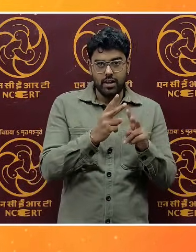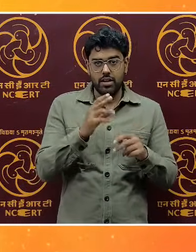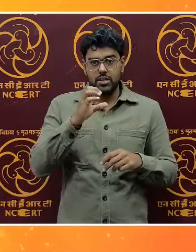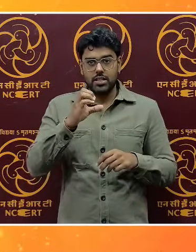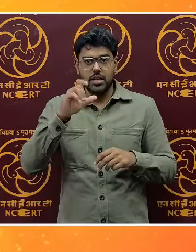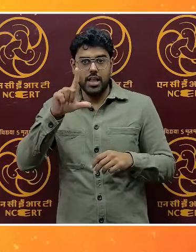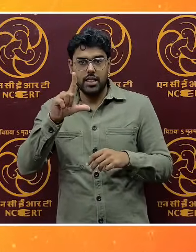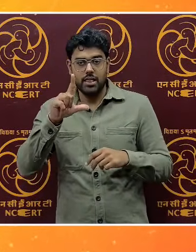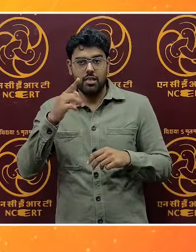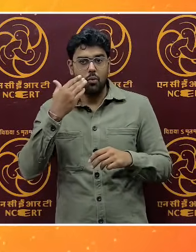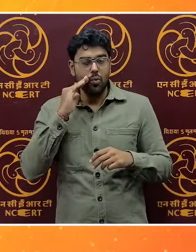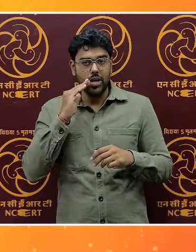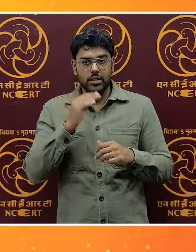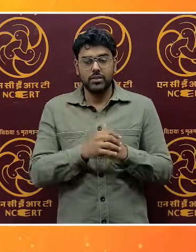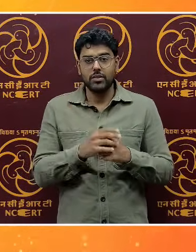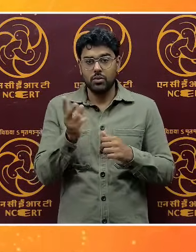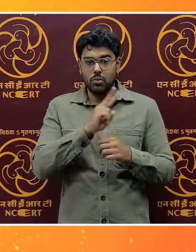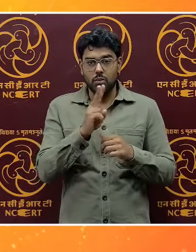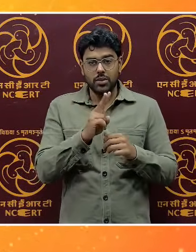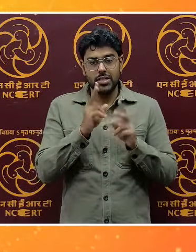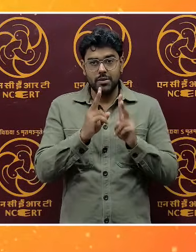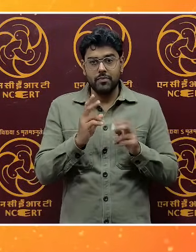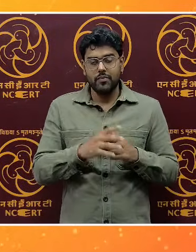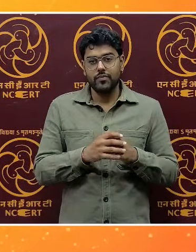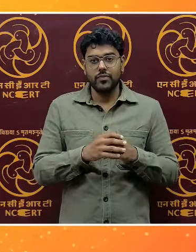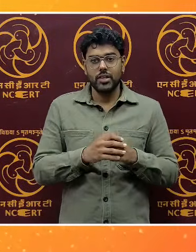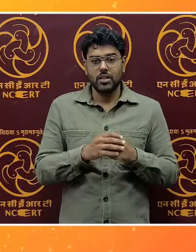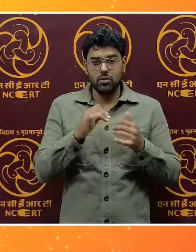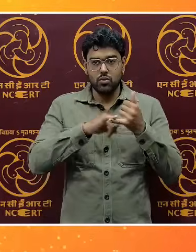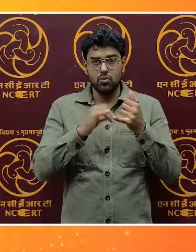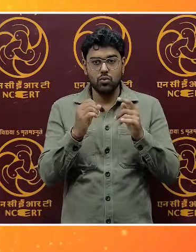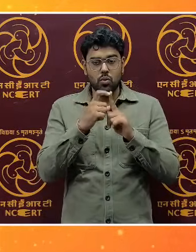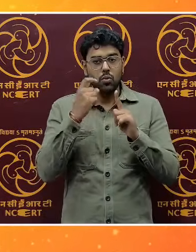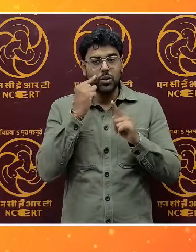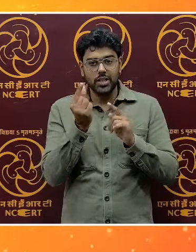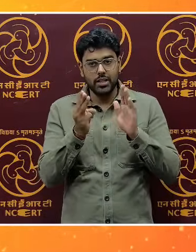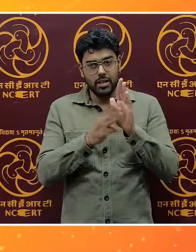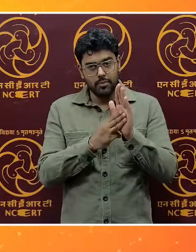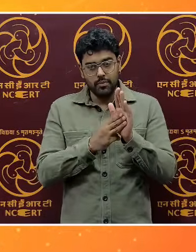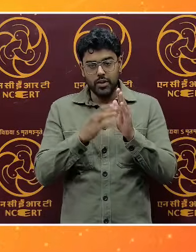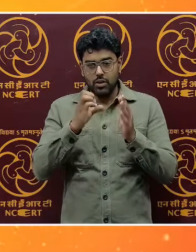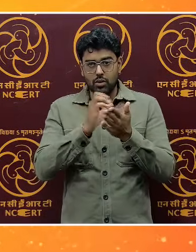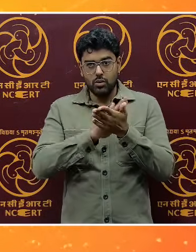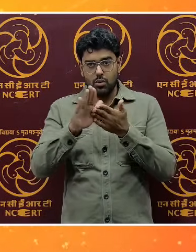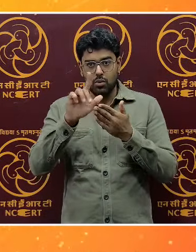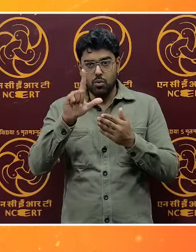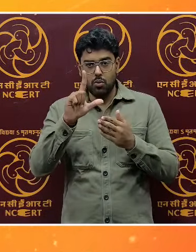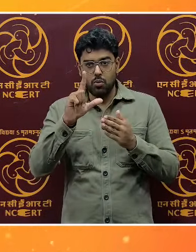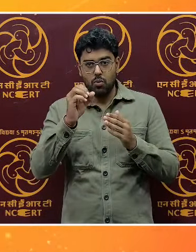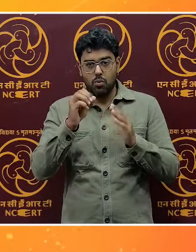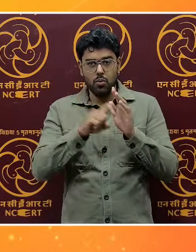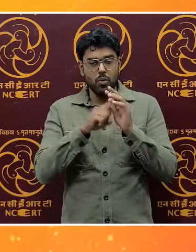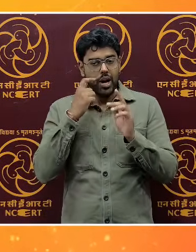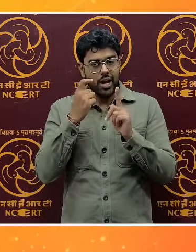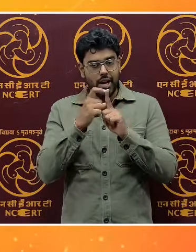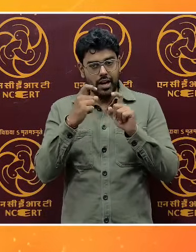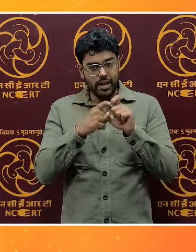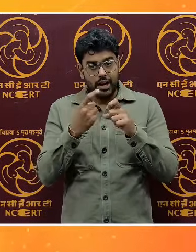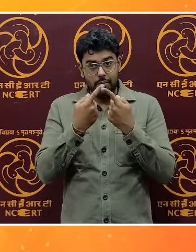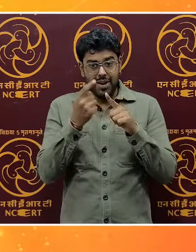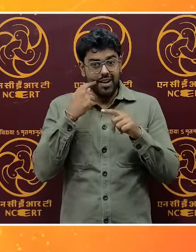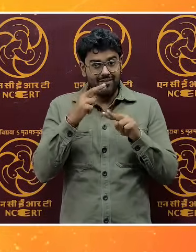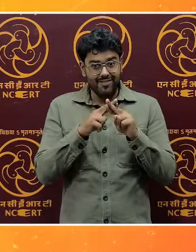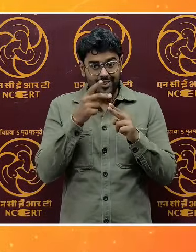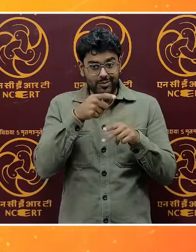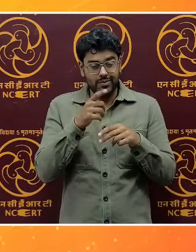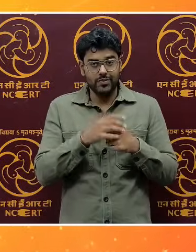and Cl, common salt formula, we know, yes, sodium it is chloride. Sodium chloride. Now if we talk of their elemental state,